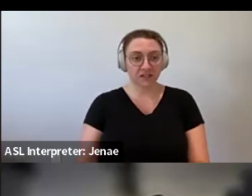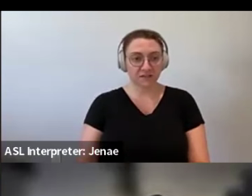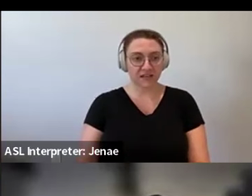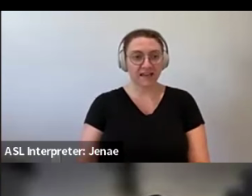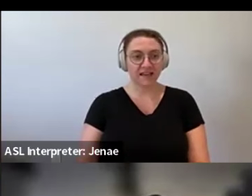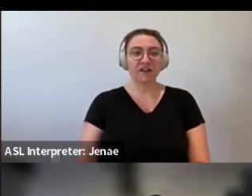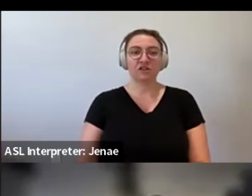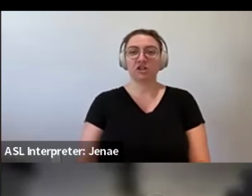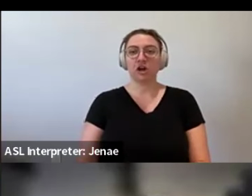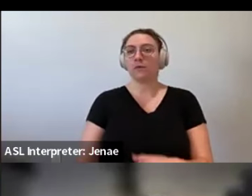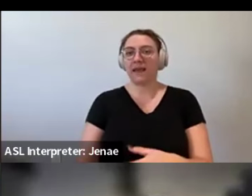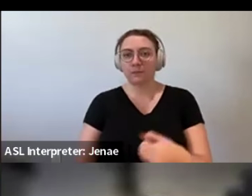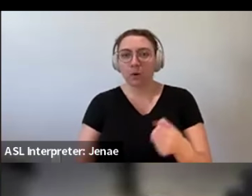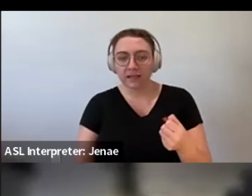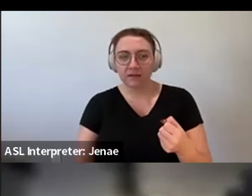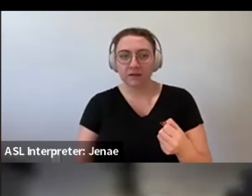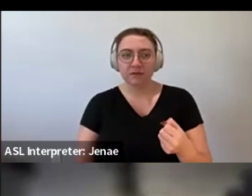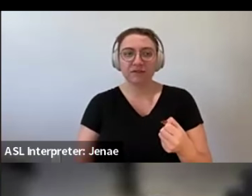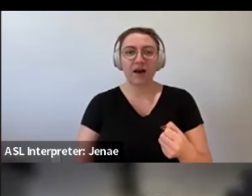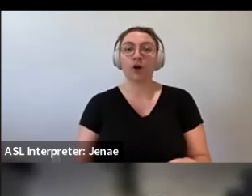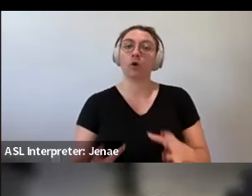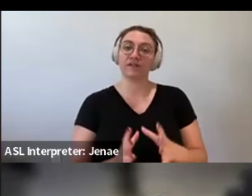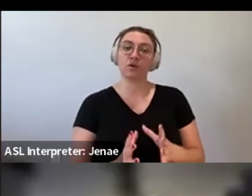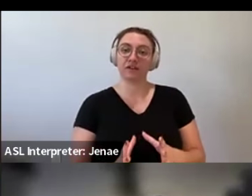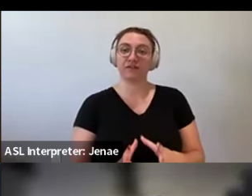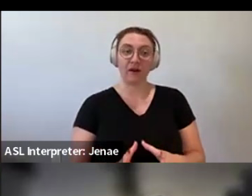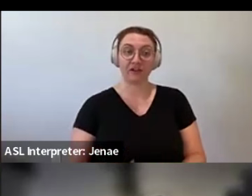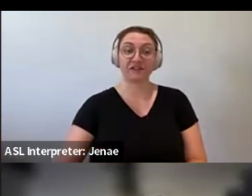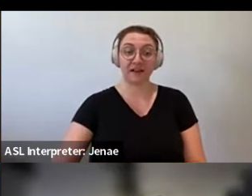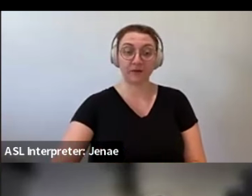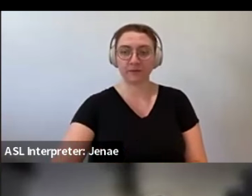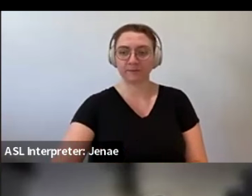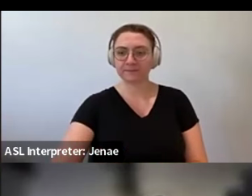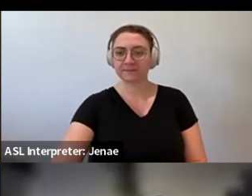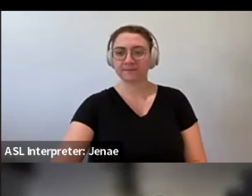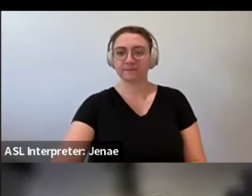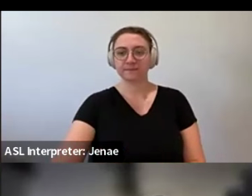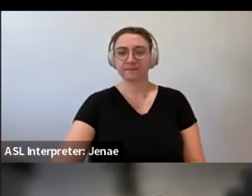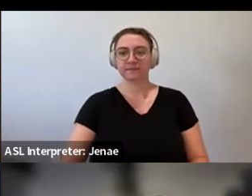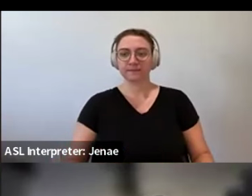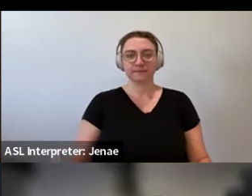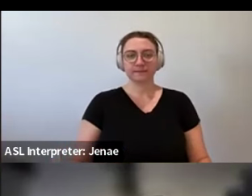or role shifting to show the man pulling the flower or if you are the flower yourself.